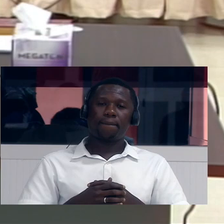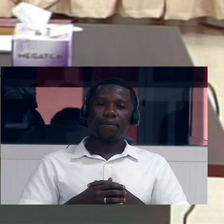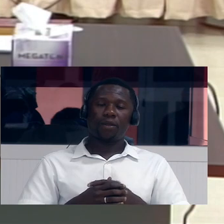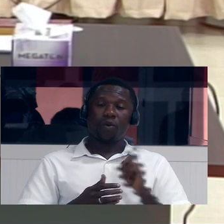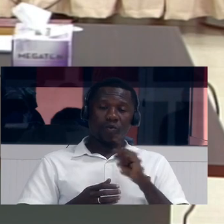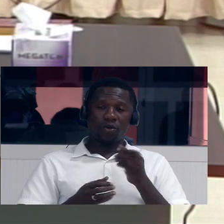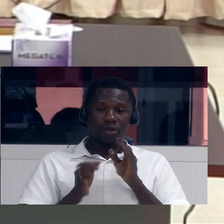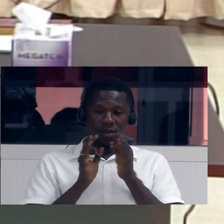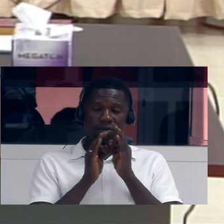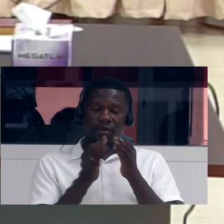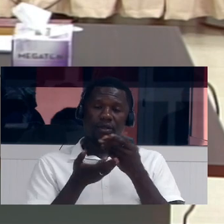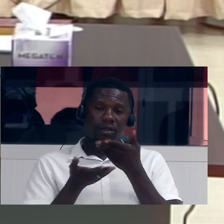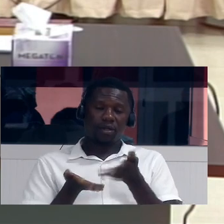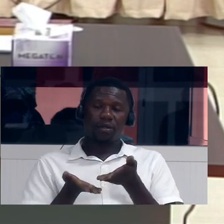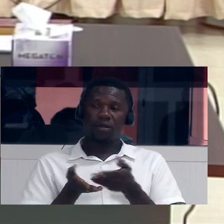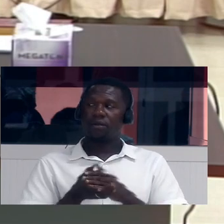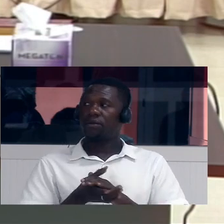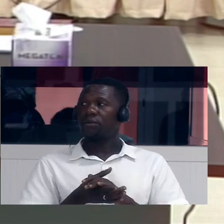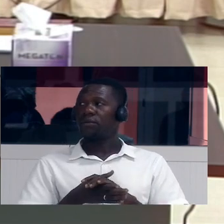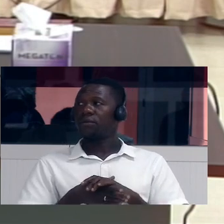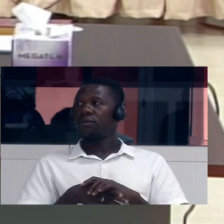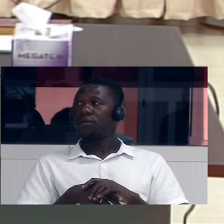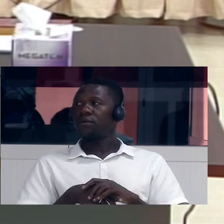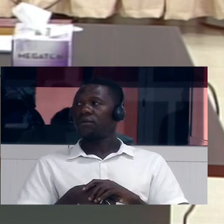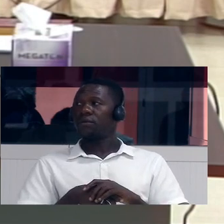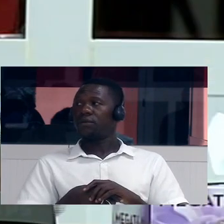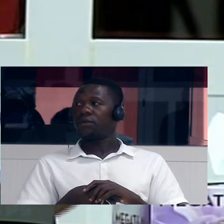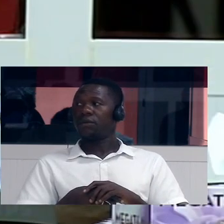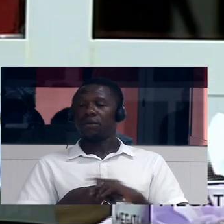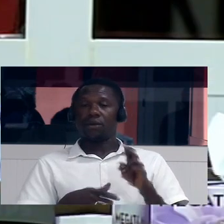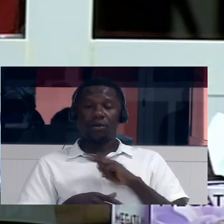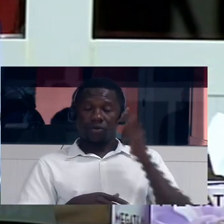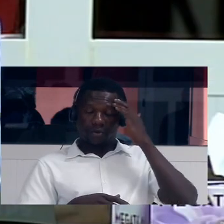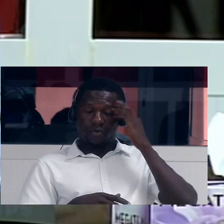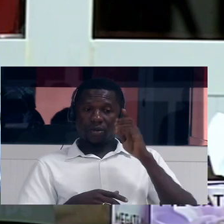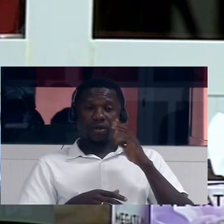according to what you were saying. I don't know exactly what you are focusing on.